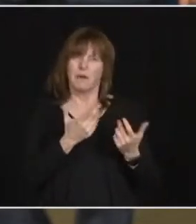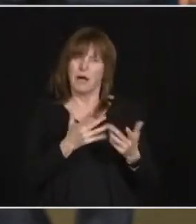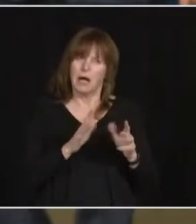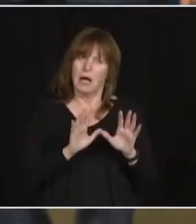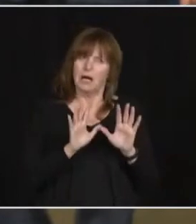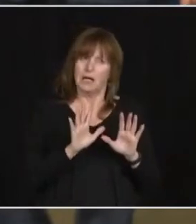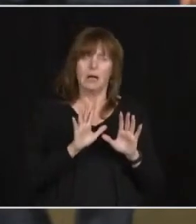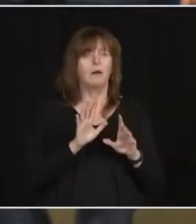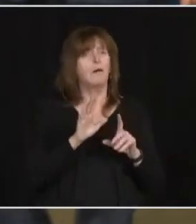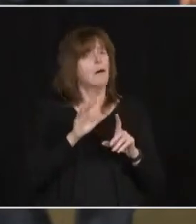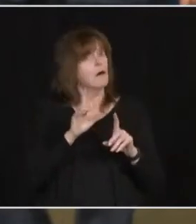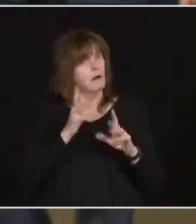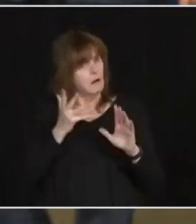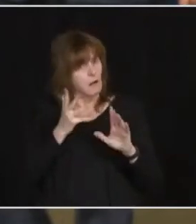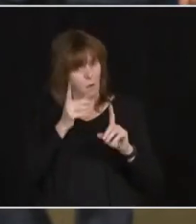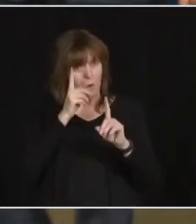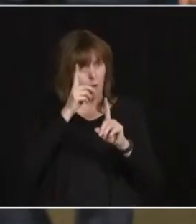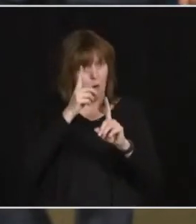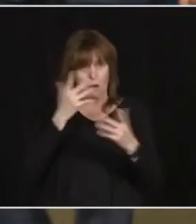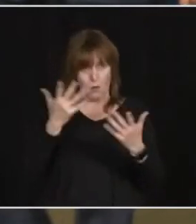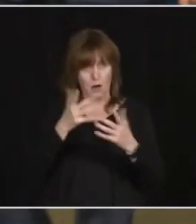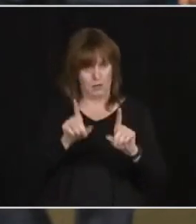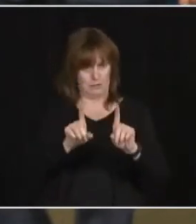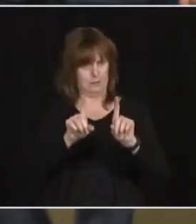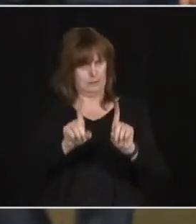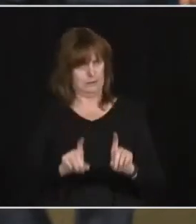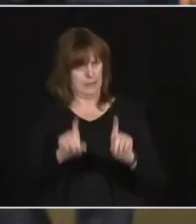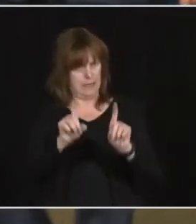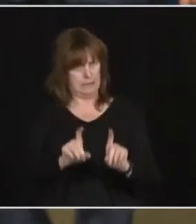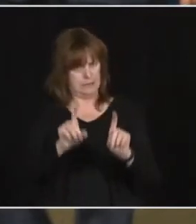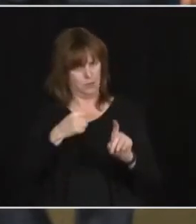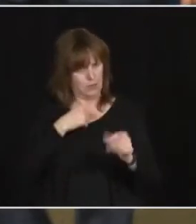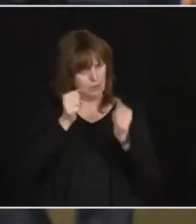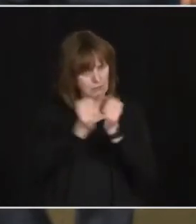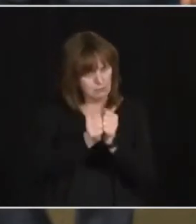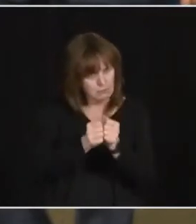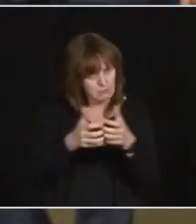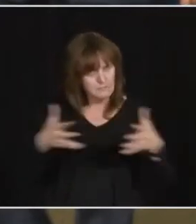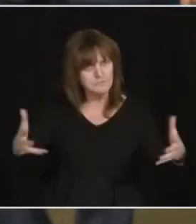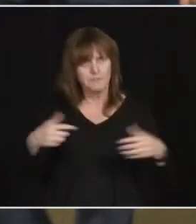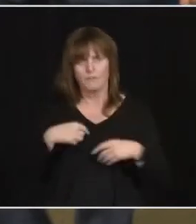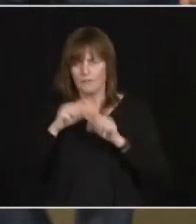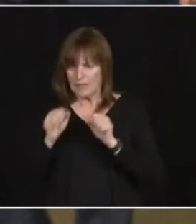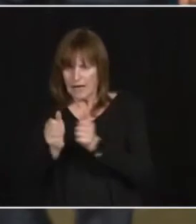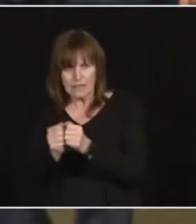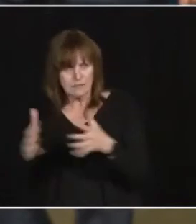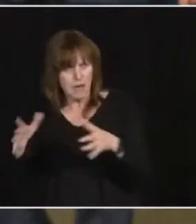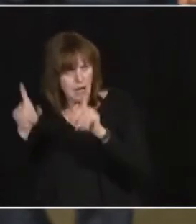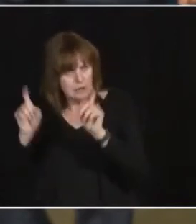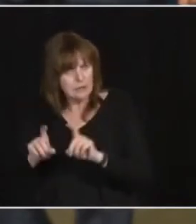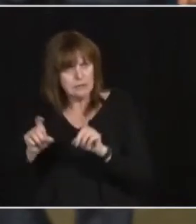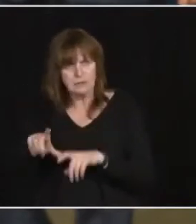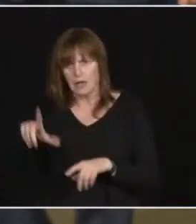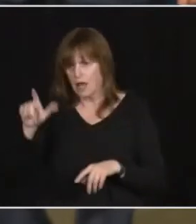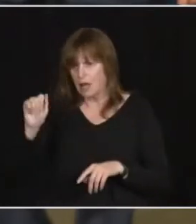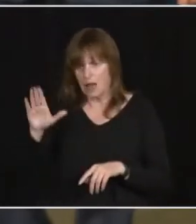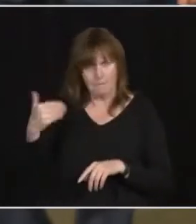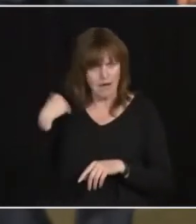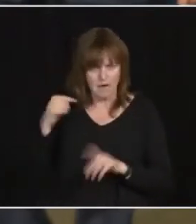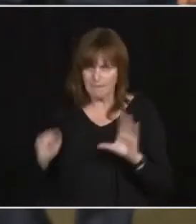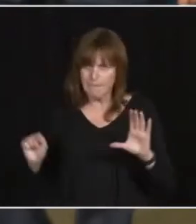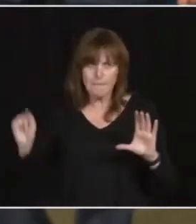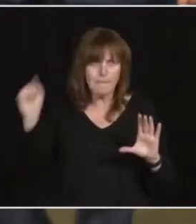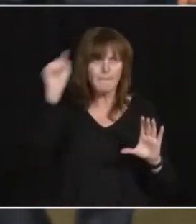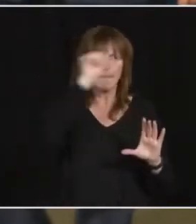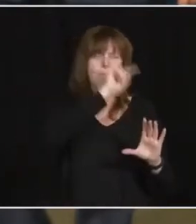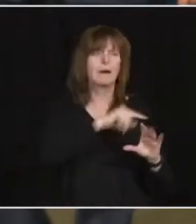expanded, first of all, our capacity to test, and we've expanded the number of people that we're testing, and in different locations, in long-term care